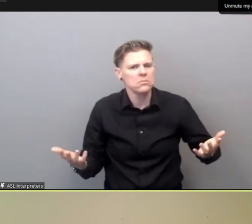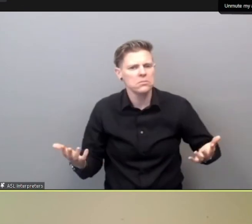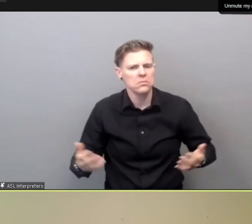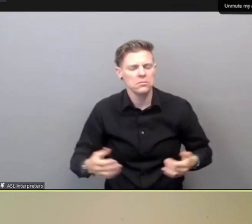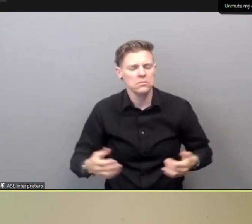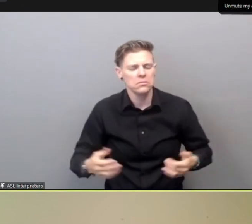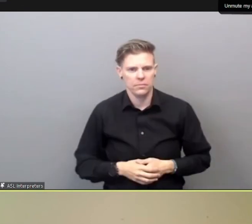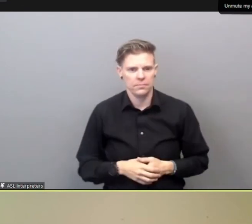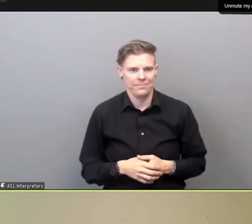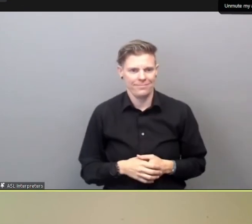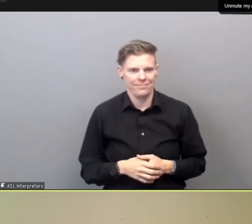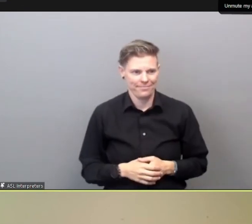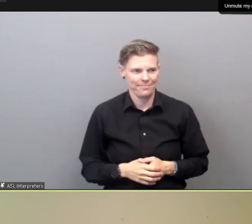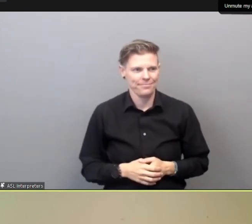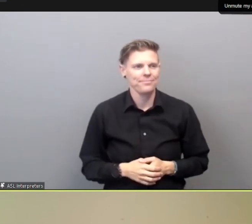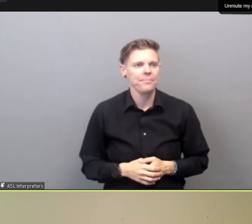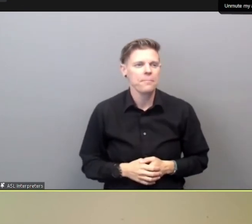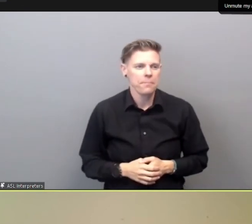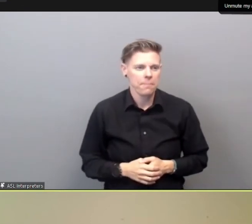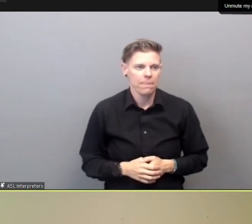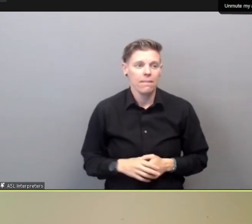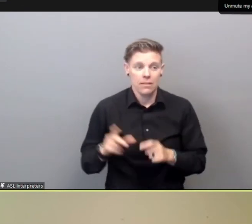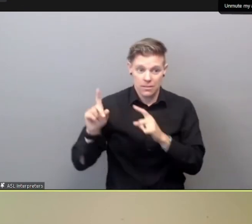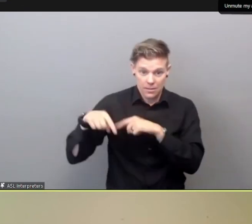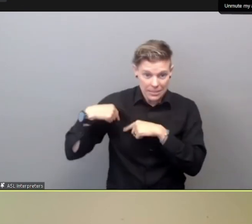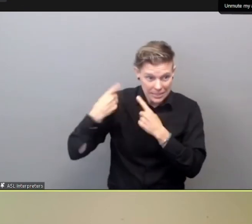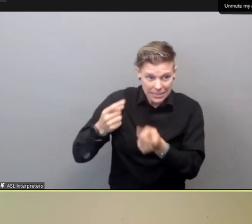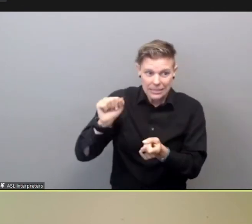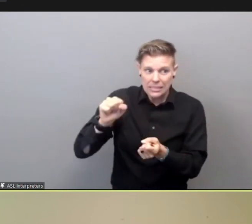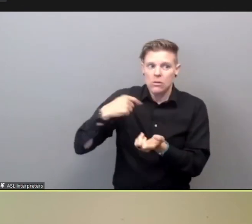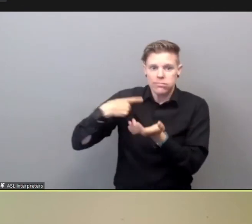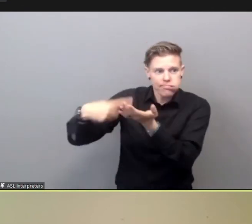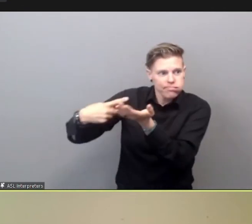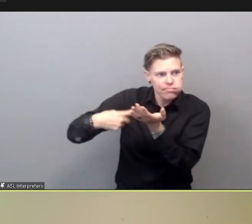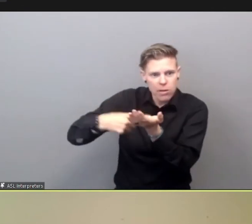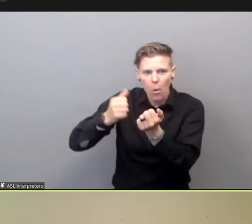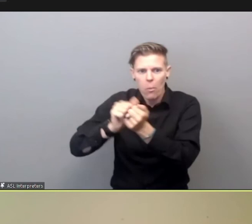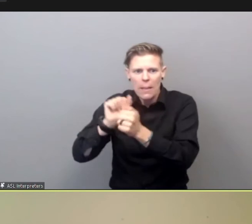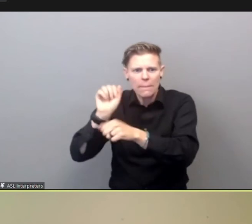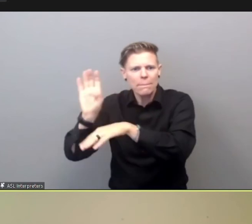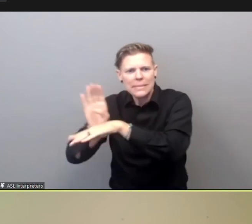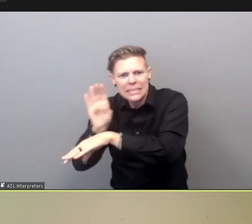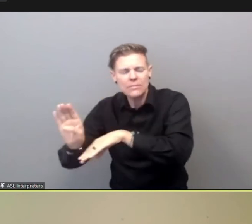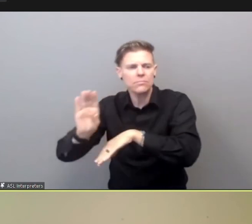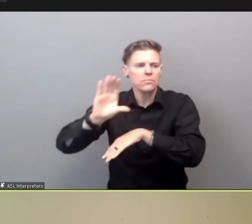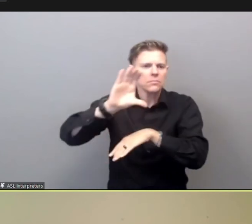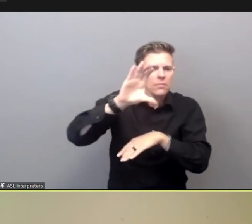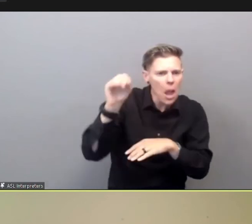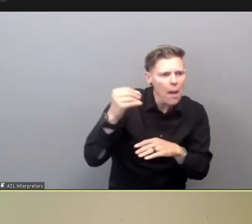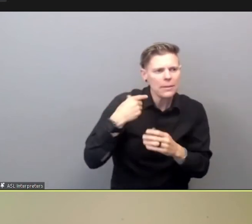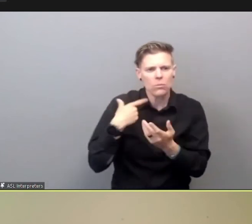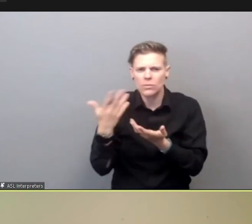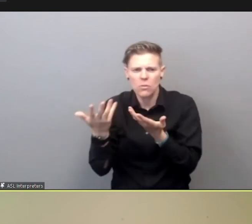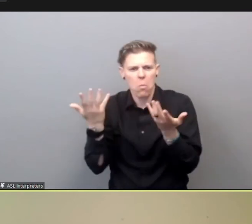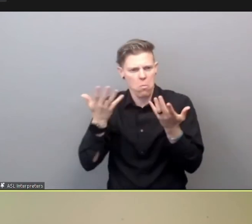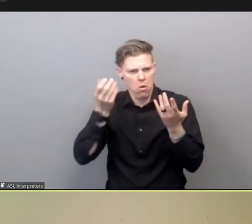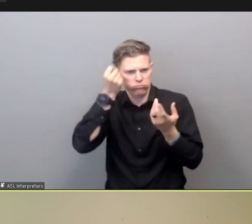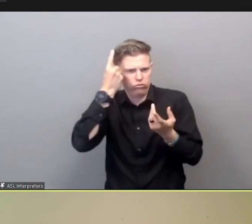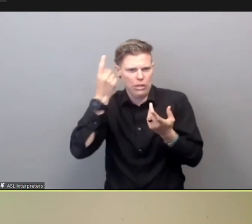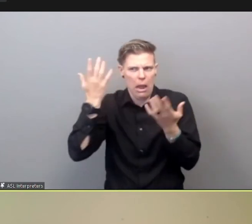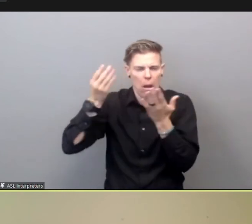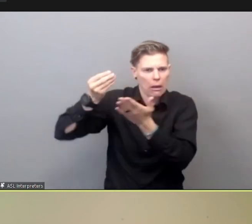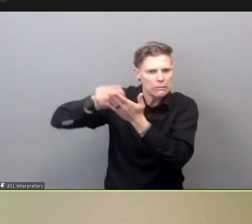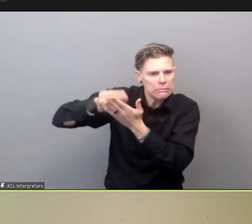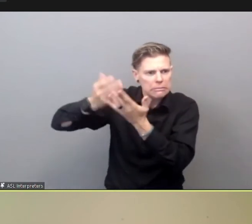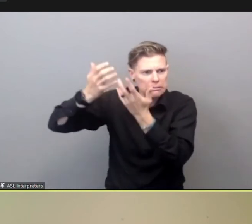We're having discussions with employers to really understand that. As I mentioned yesterday, we had discussions with hotel and